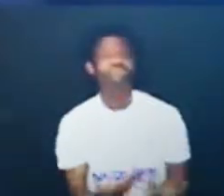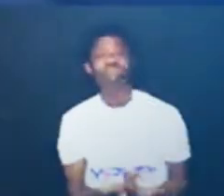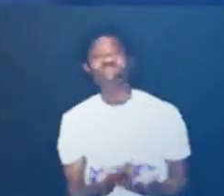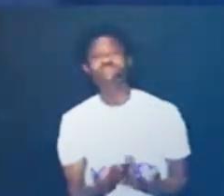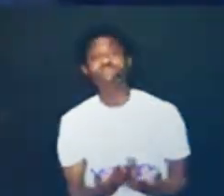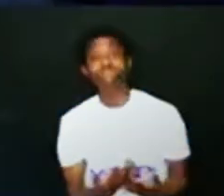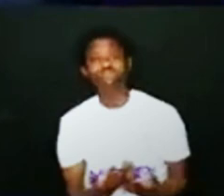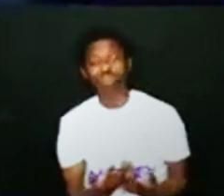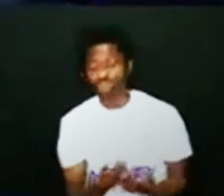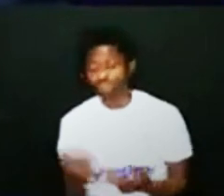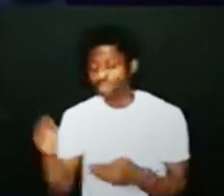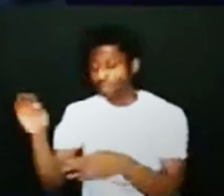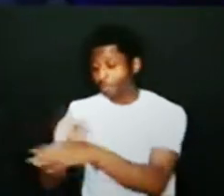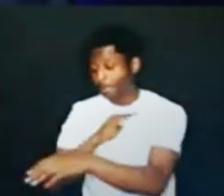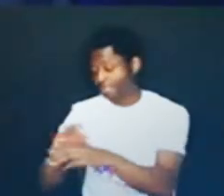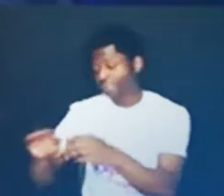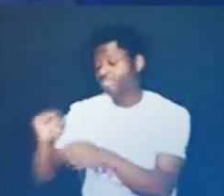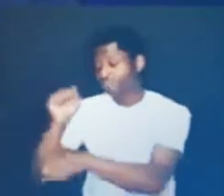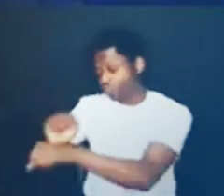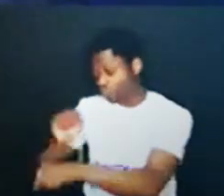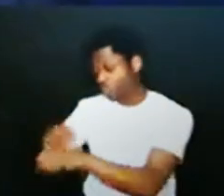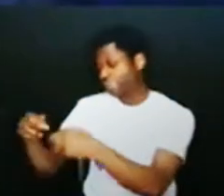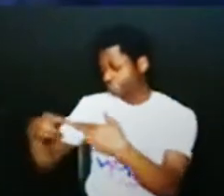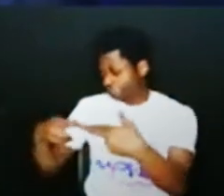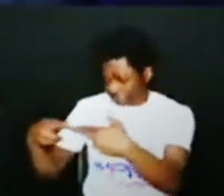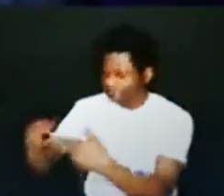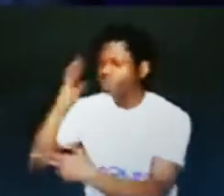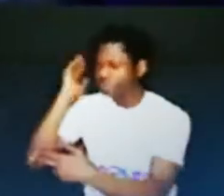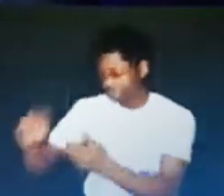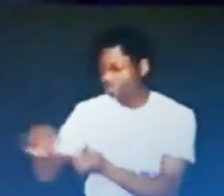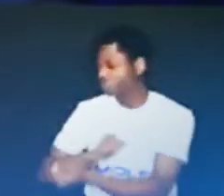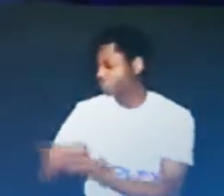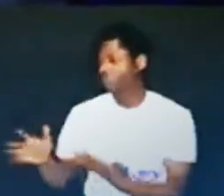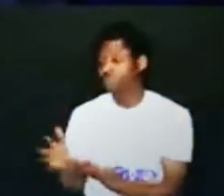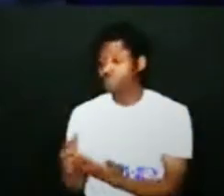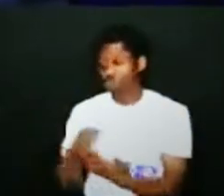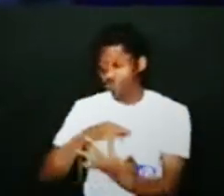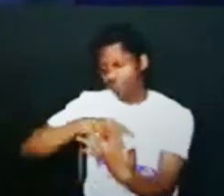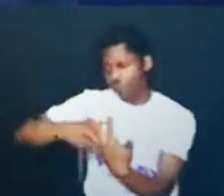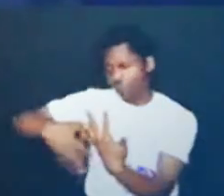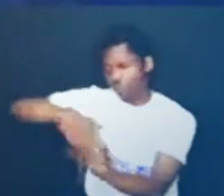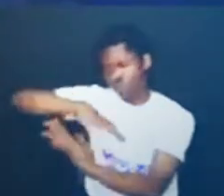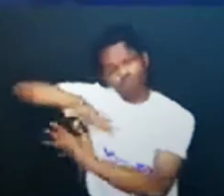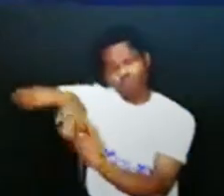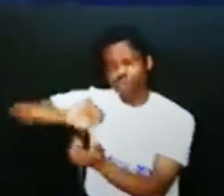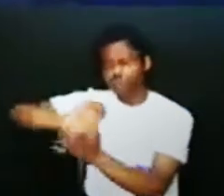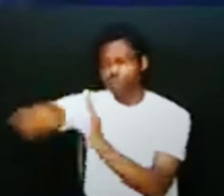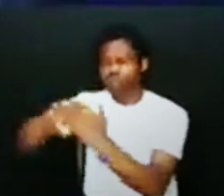relationships. Business and working relationships. And all forms of